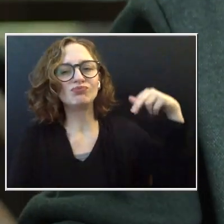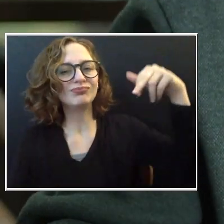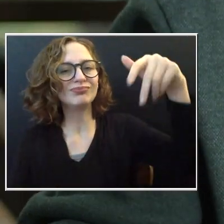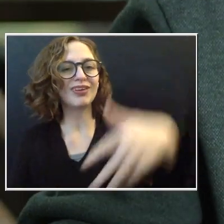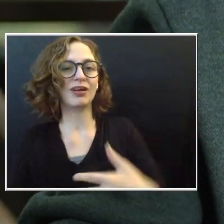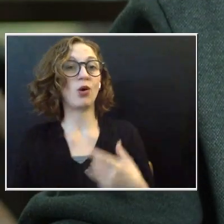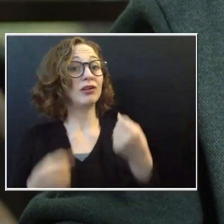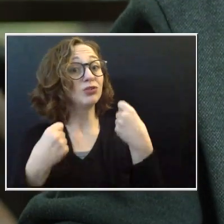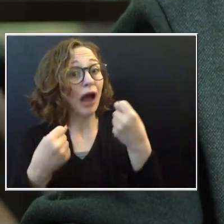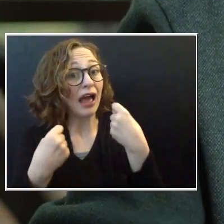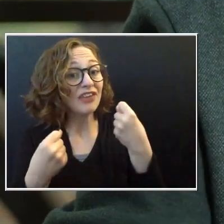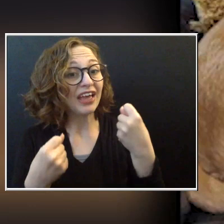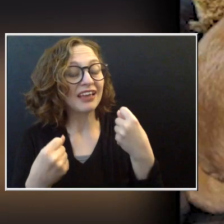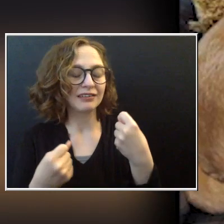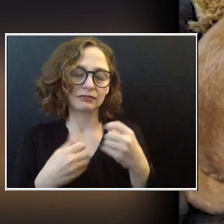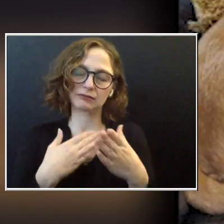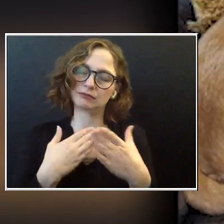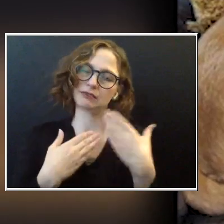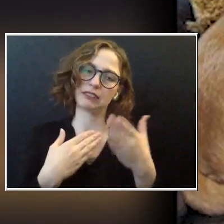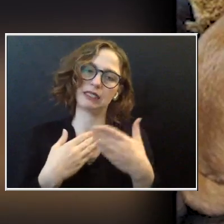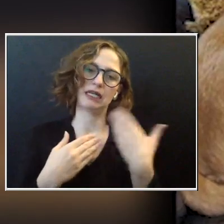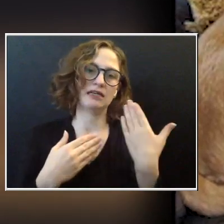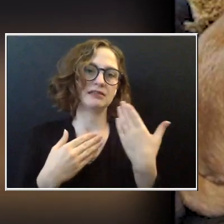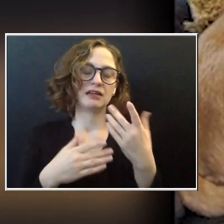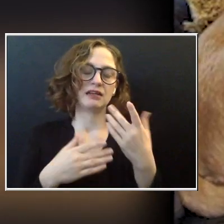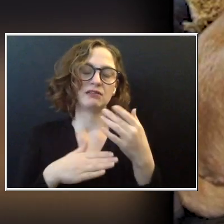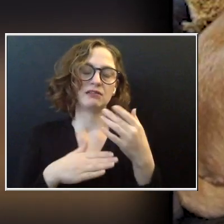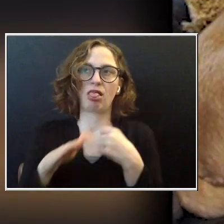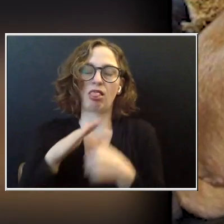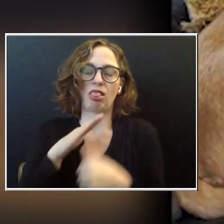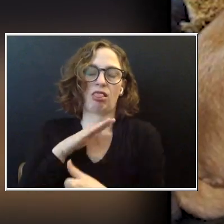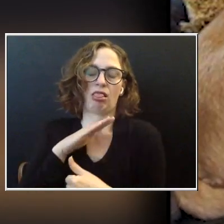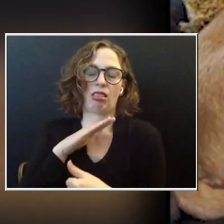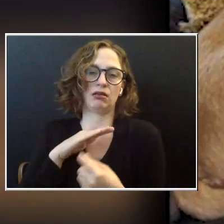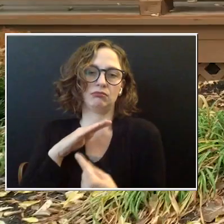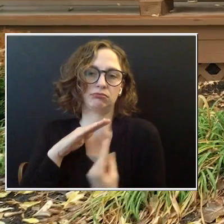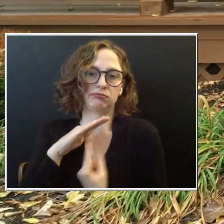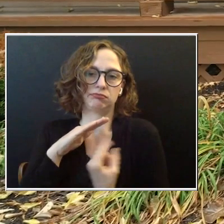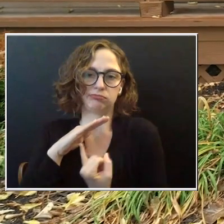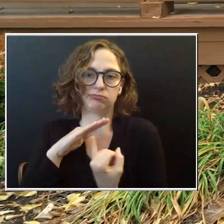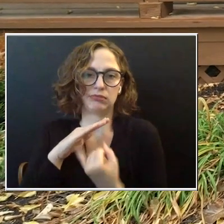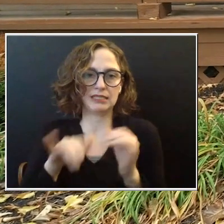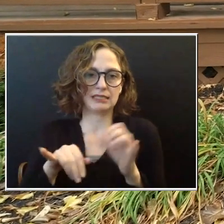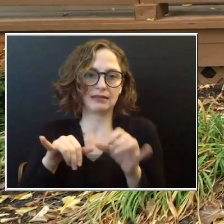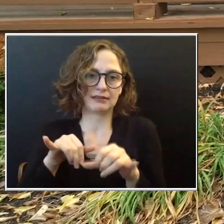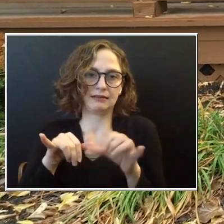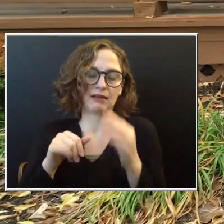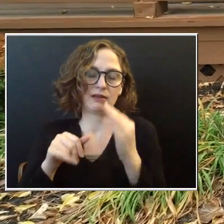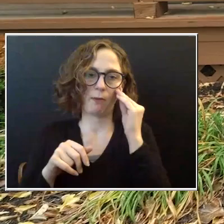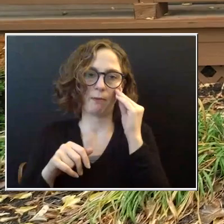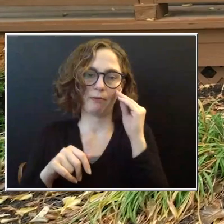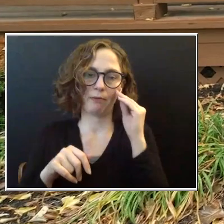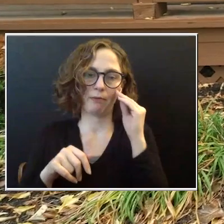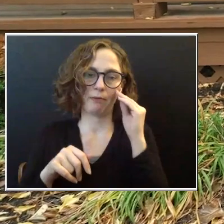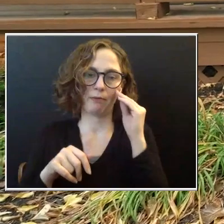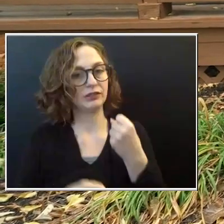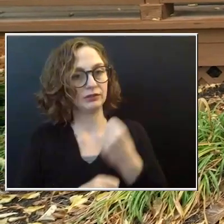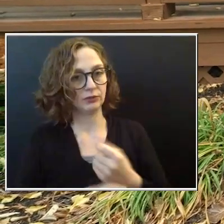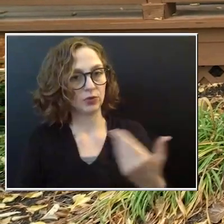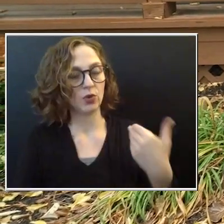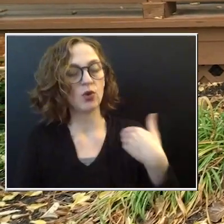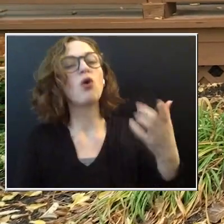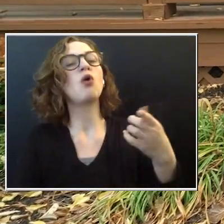a hermit in a situation like this. 2 years ago, Gary was diagnosed with a blockage of his bile ducts, a condition that